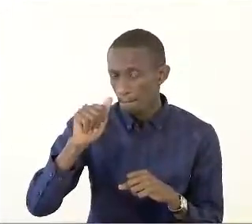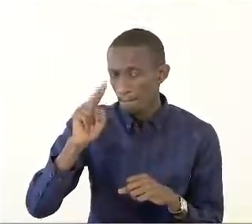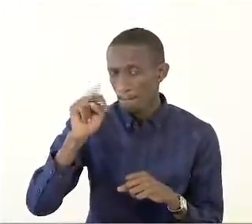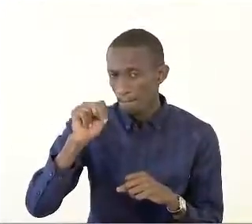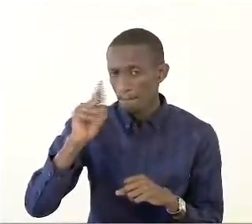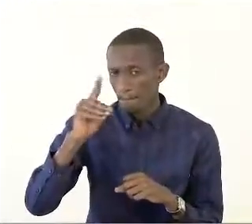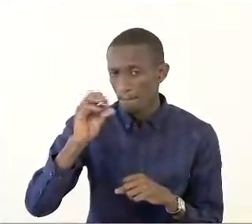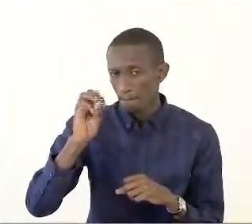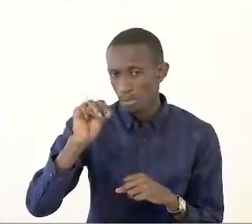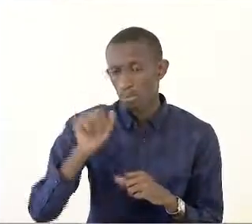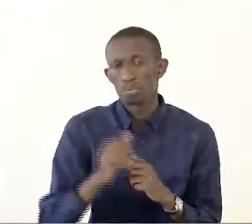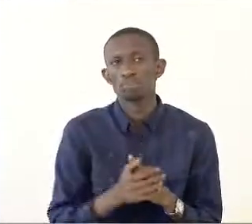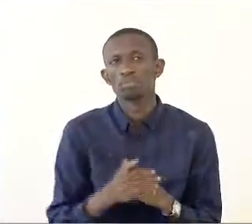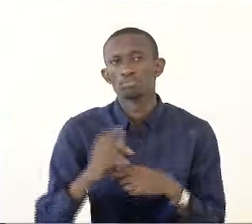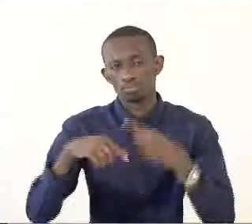process.